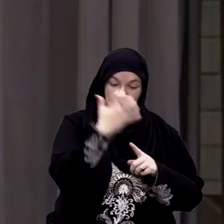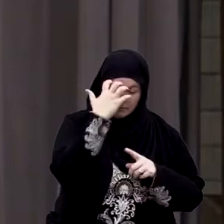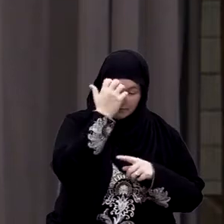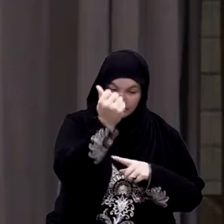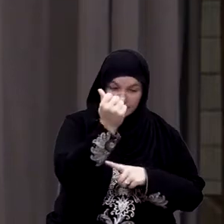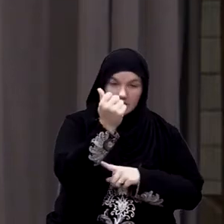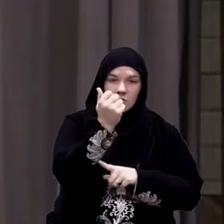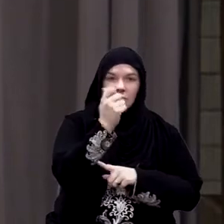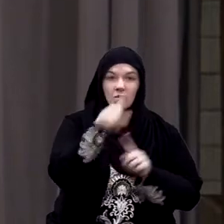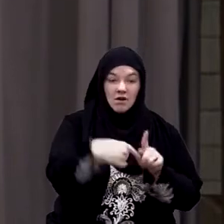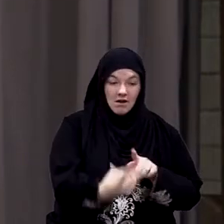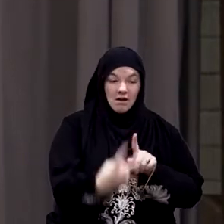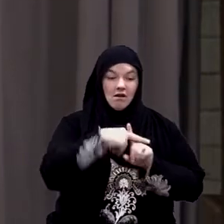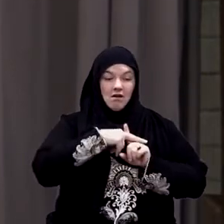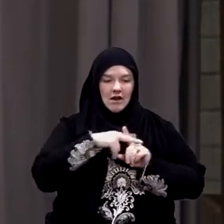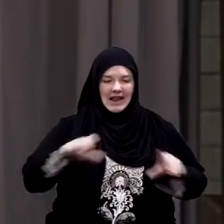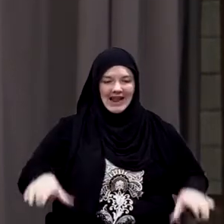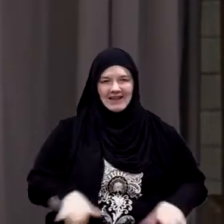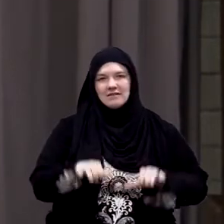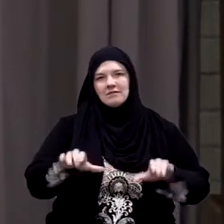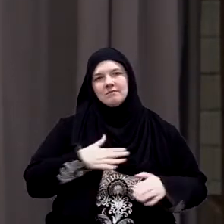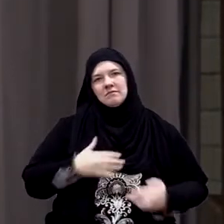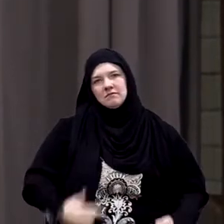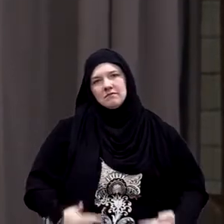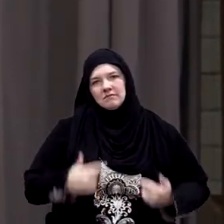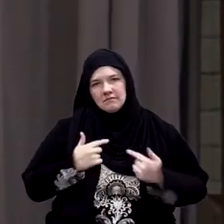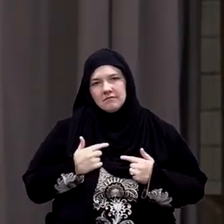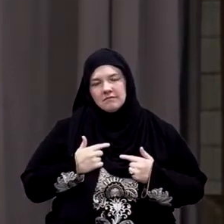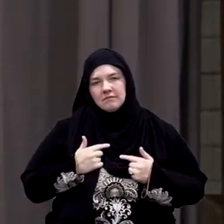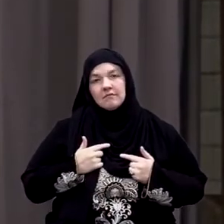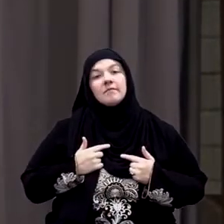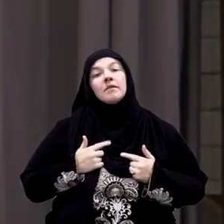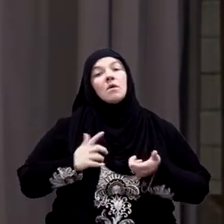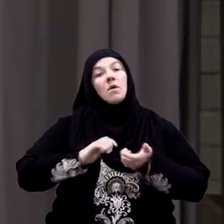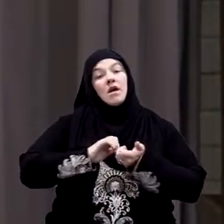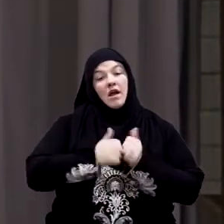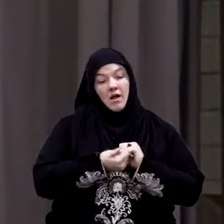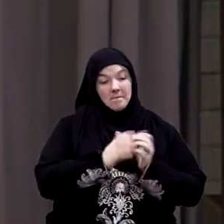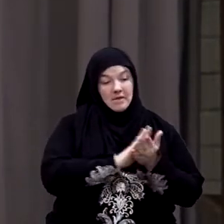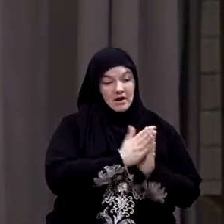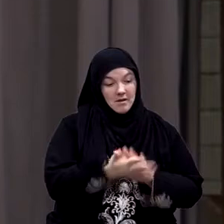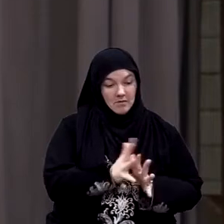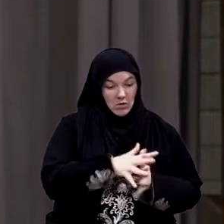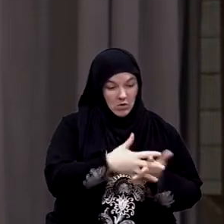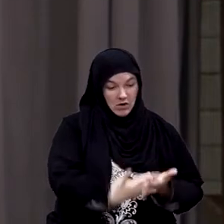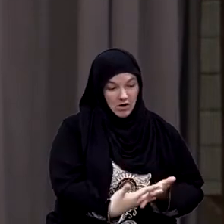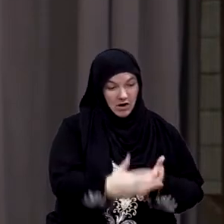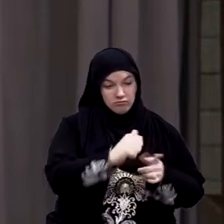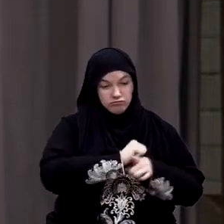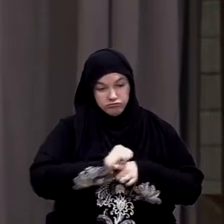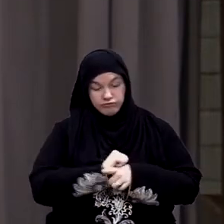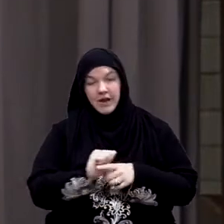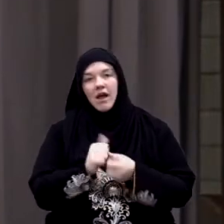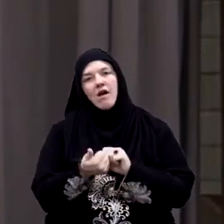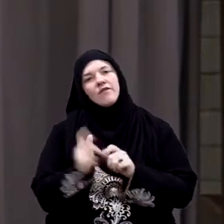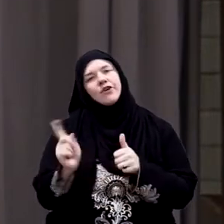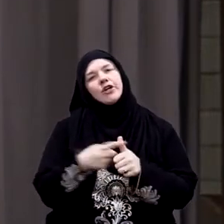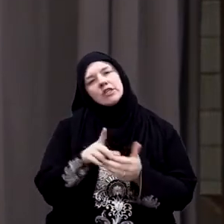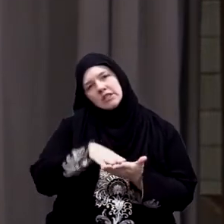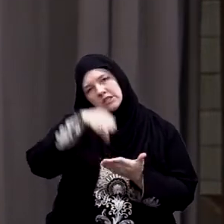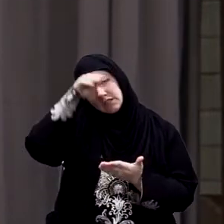you act the Quran in your life. And the way to turn the Quran into practice is to understand